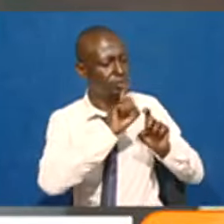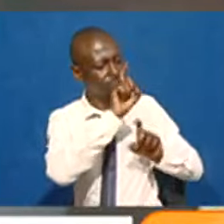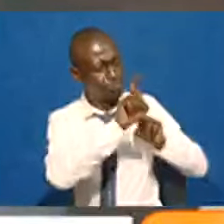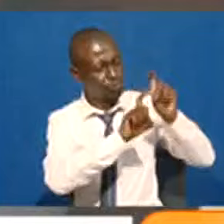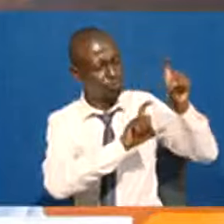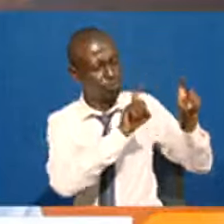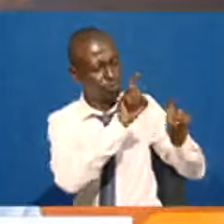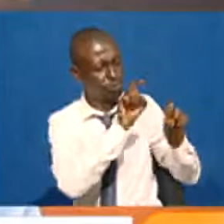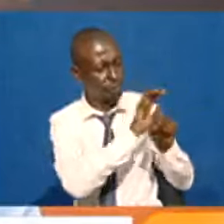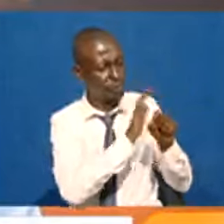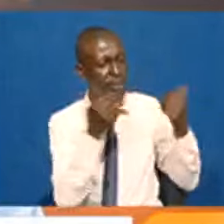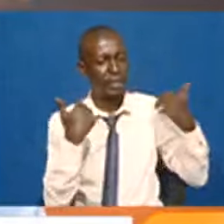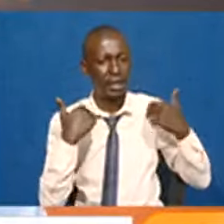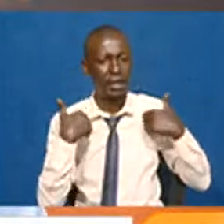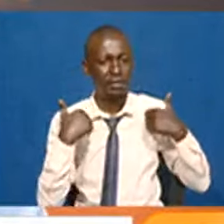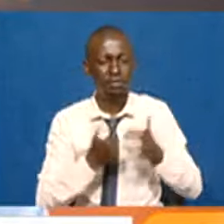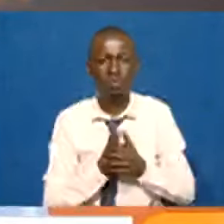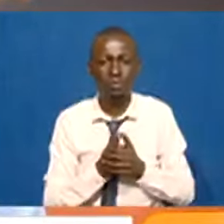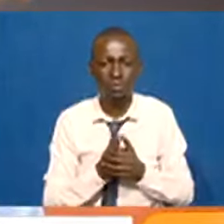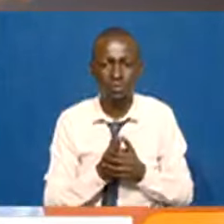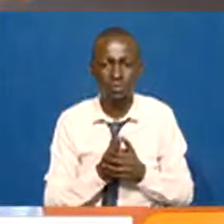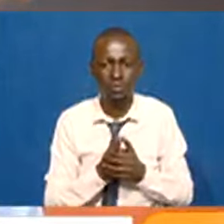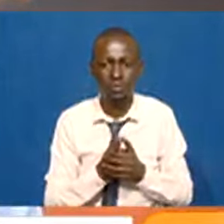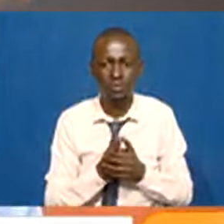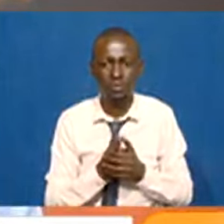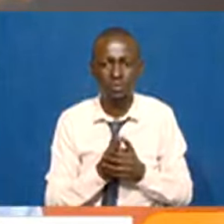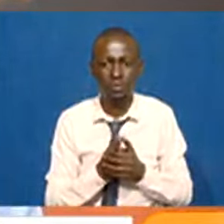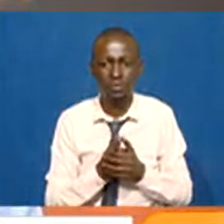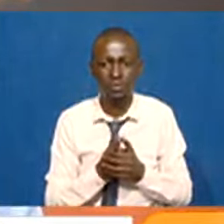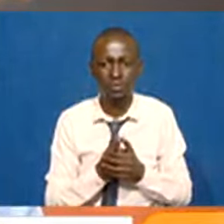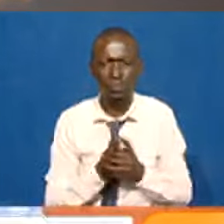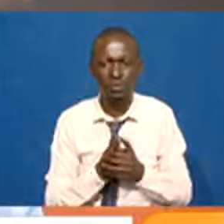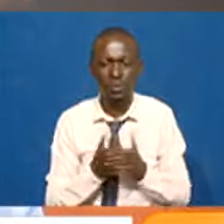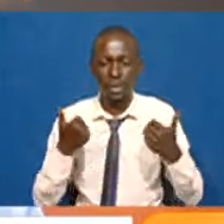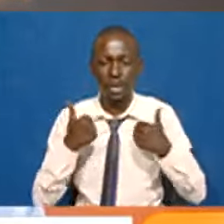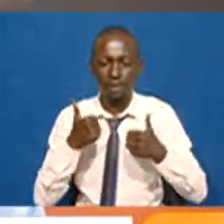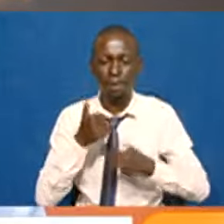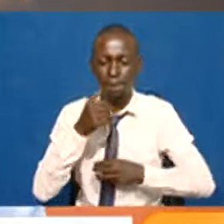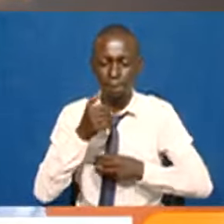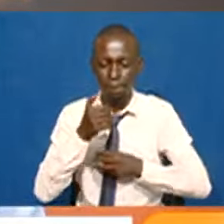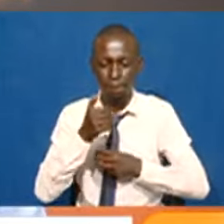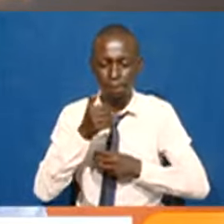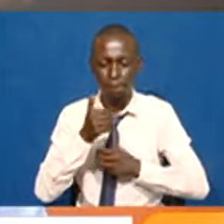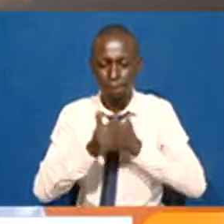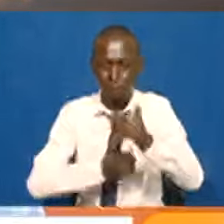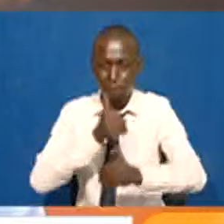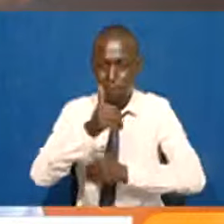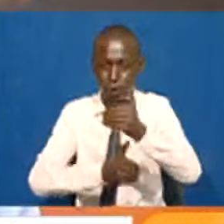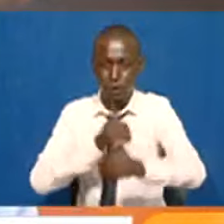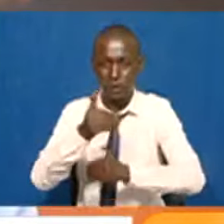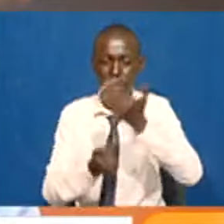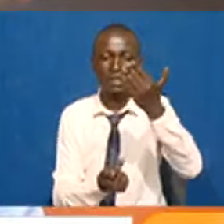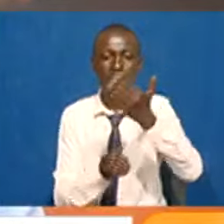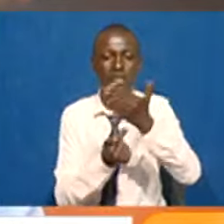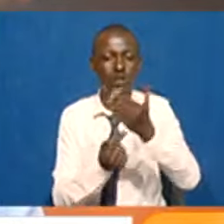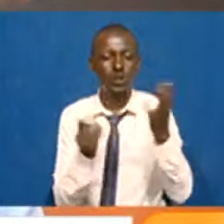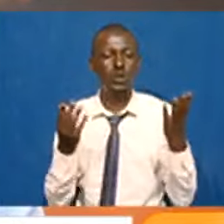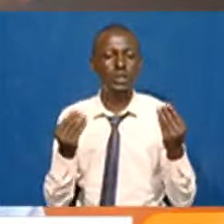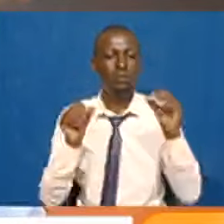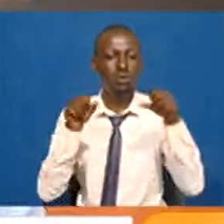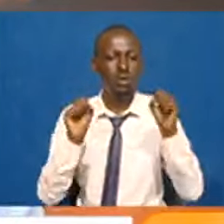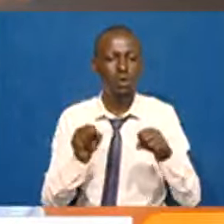member here. Yes, actually we have digitalized onboarding process. Okay. And we've made it easy. Even if you have your